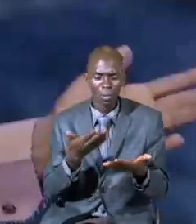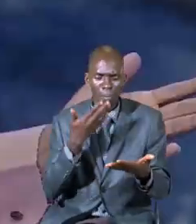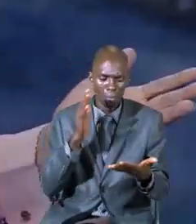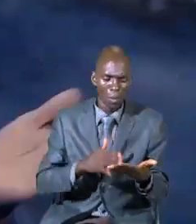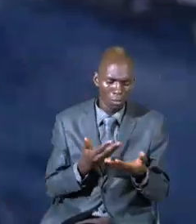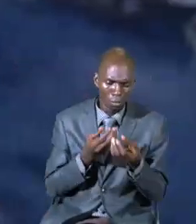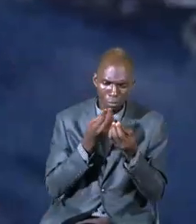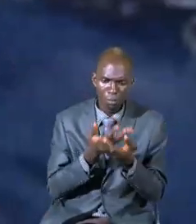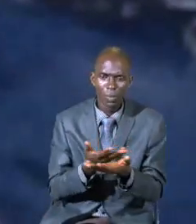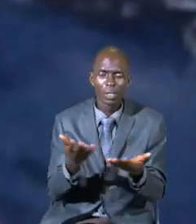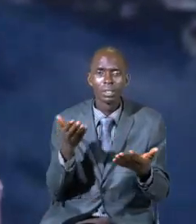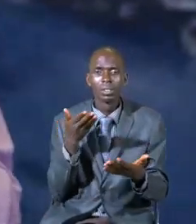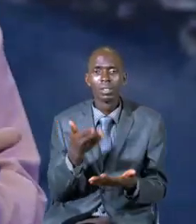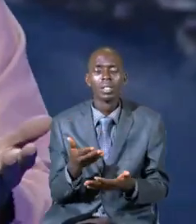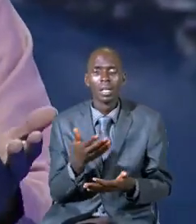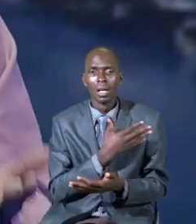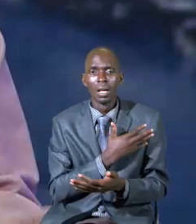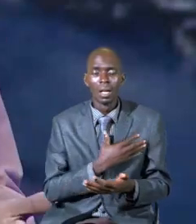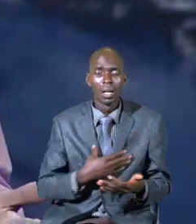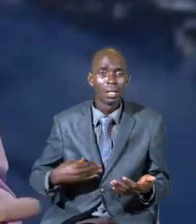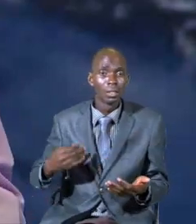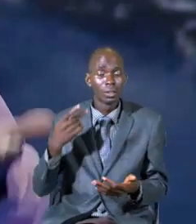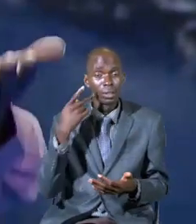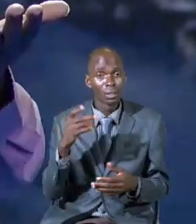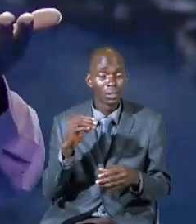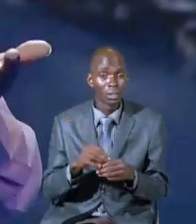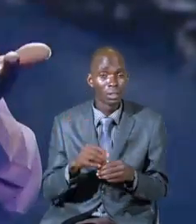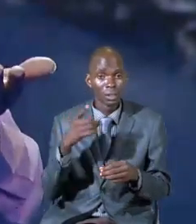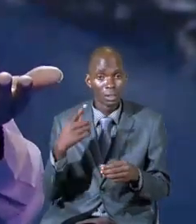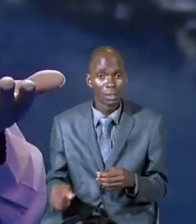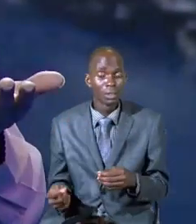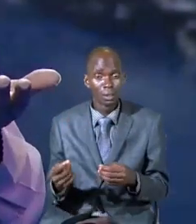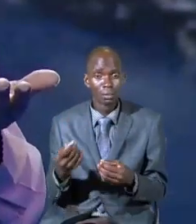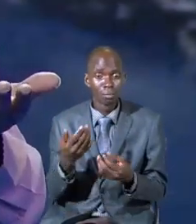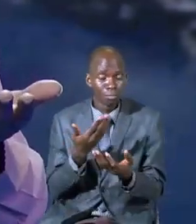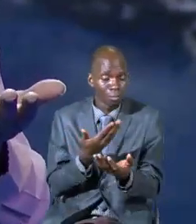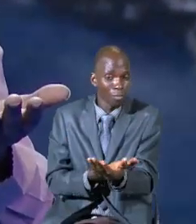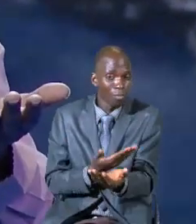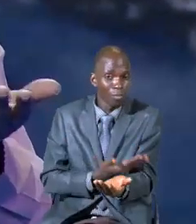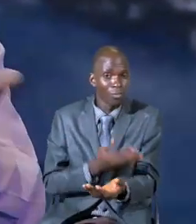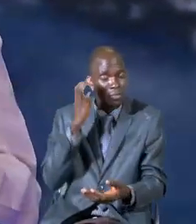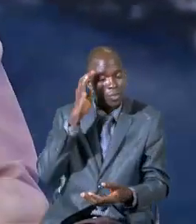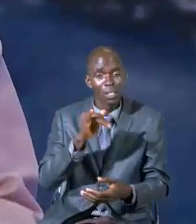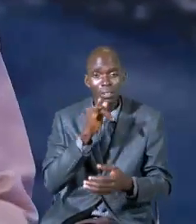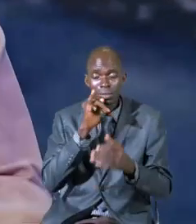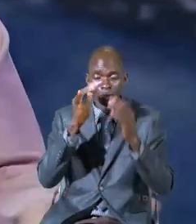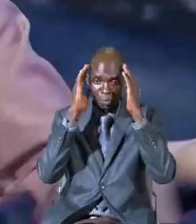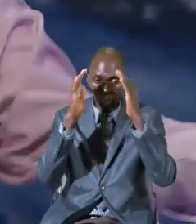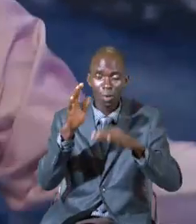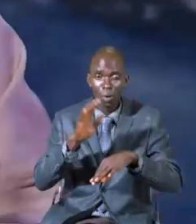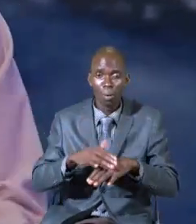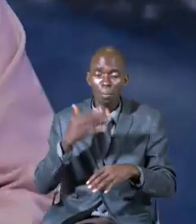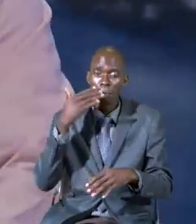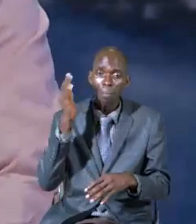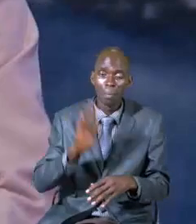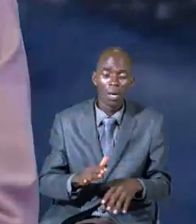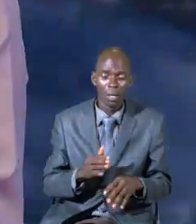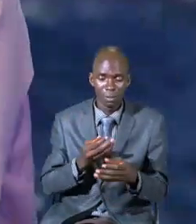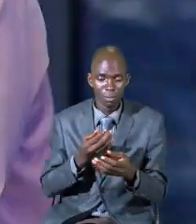sees everything in the day. He's meditating on all the bad news because the phone is